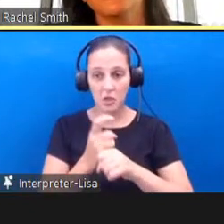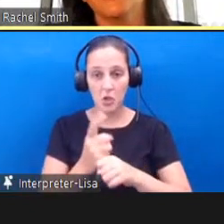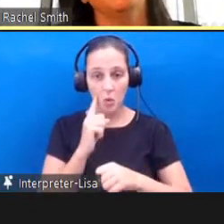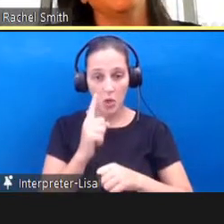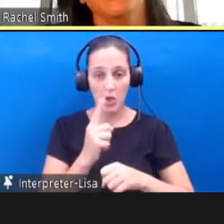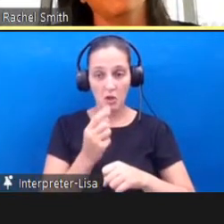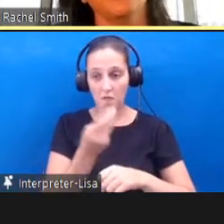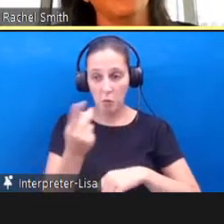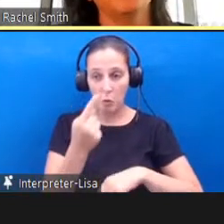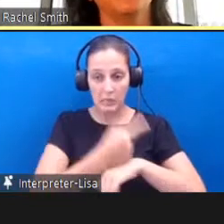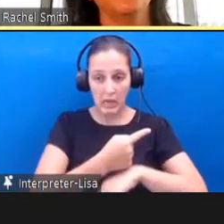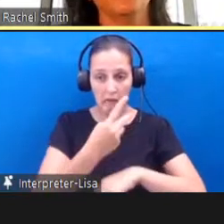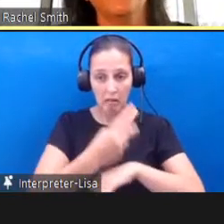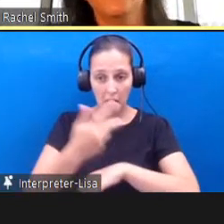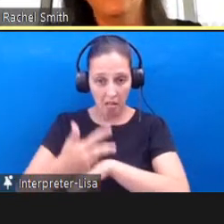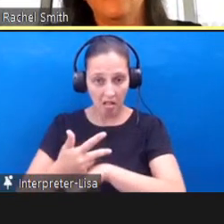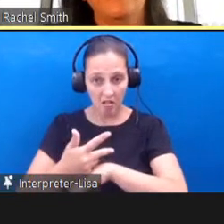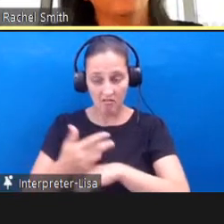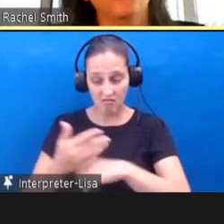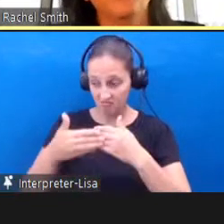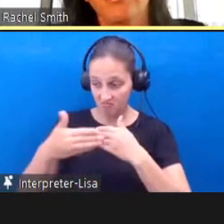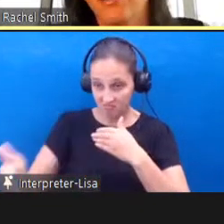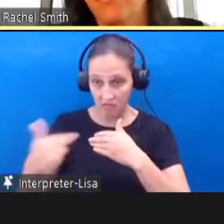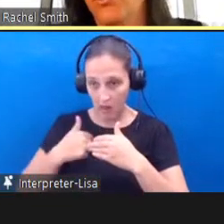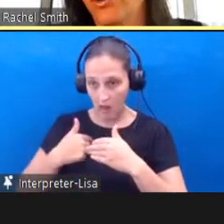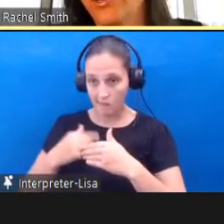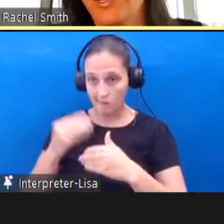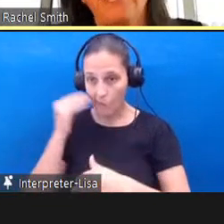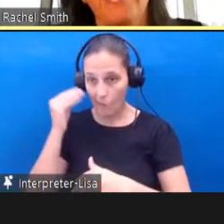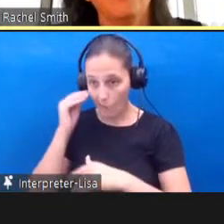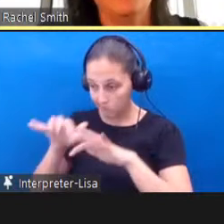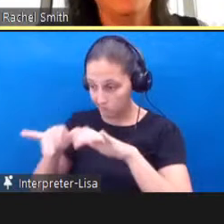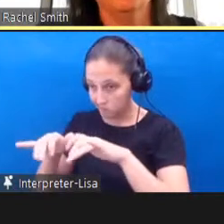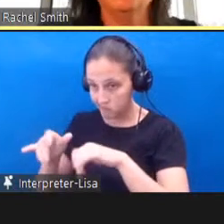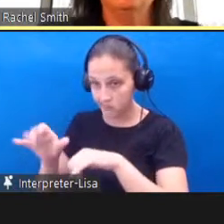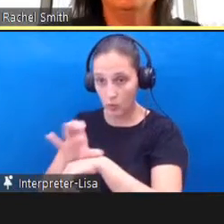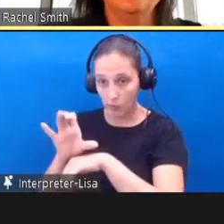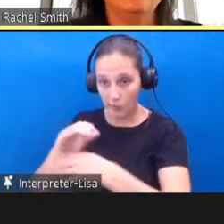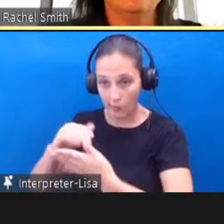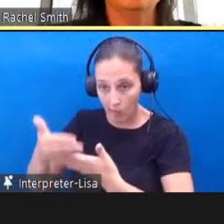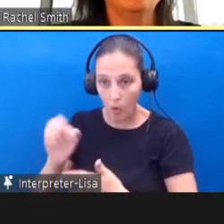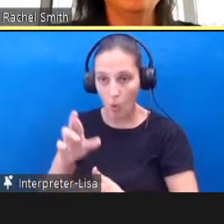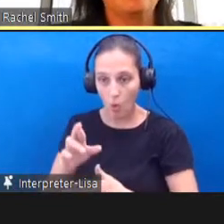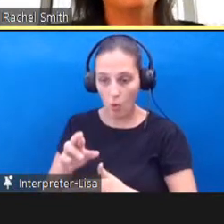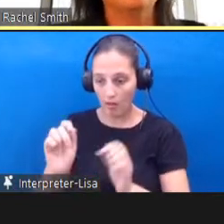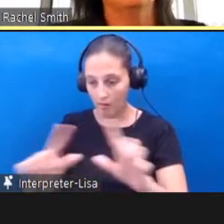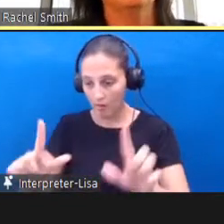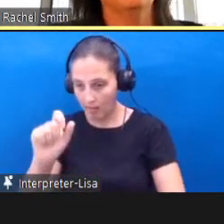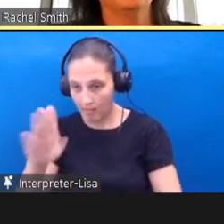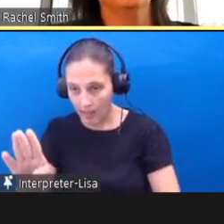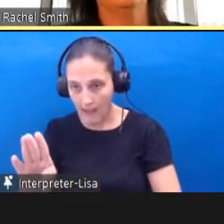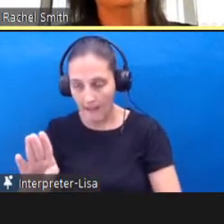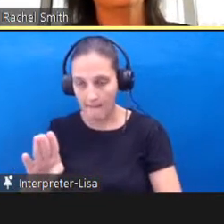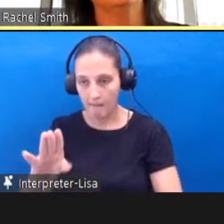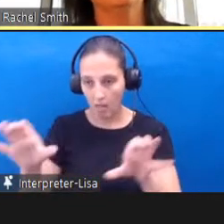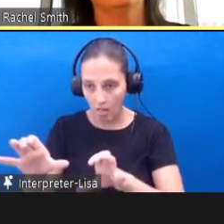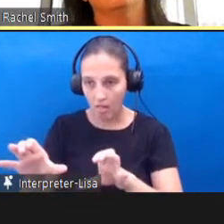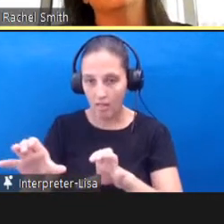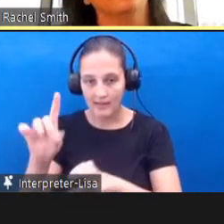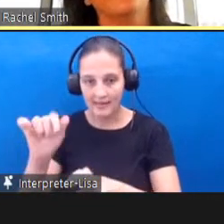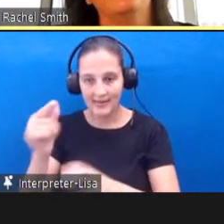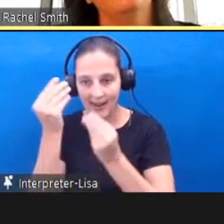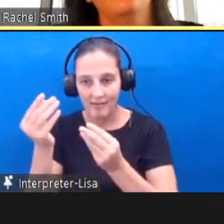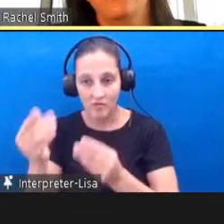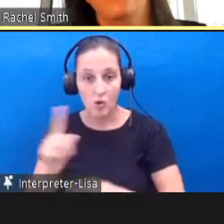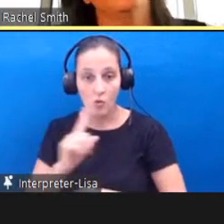rest of the time I'm sitting in front of my computer at home or in my lab looking at data. So being at the telescope is really exciting, and